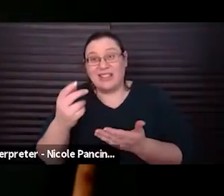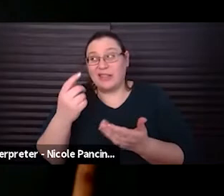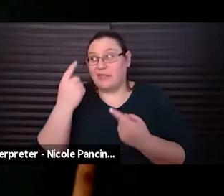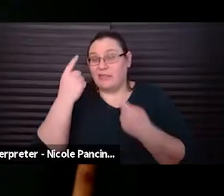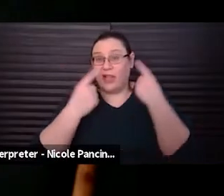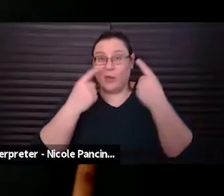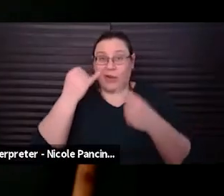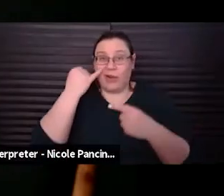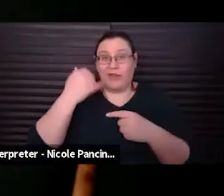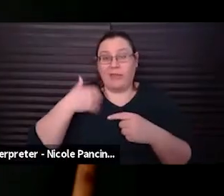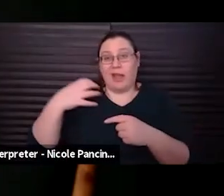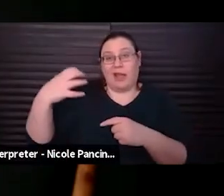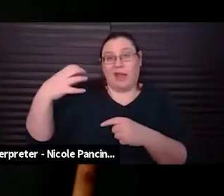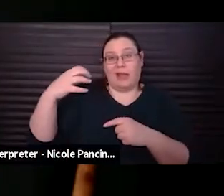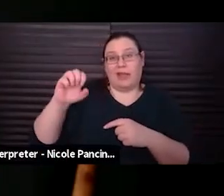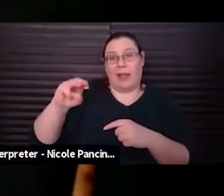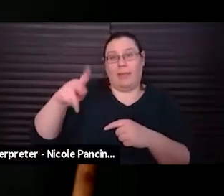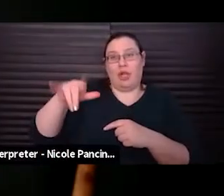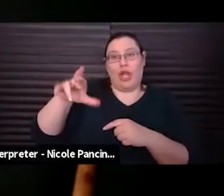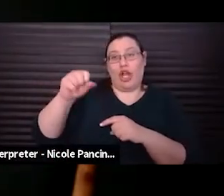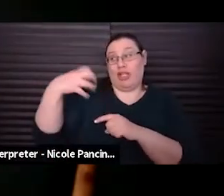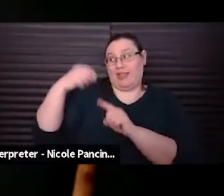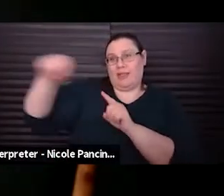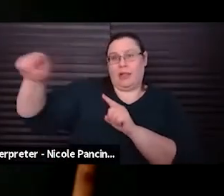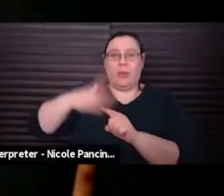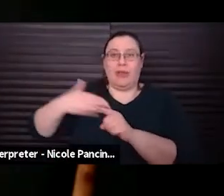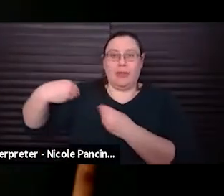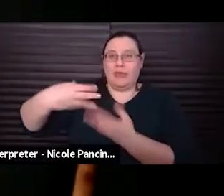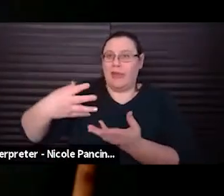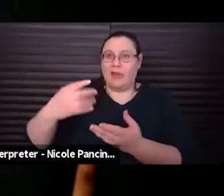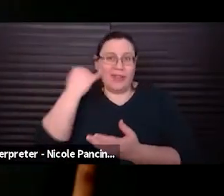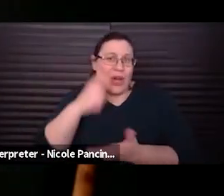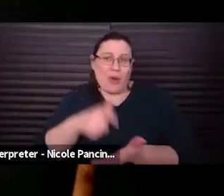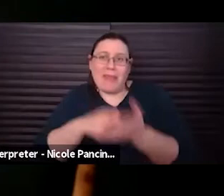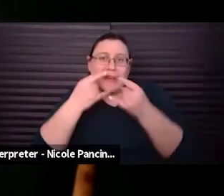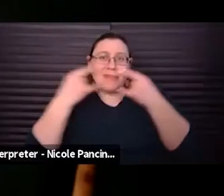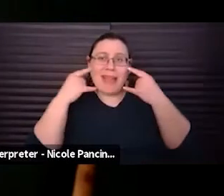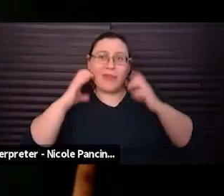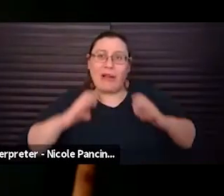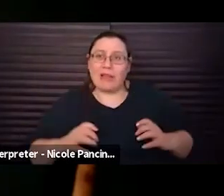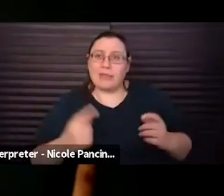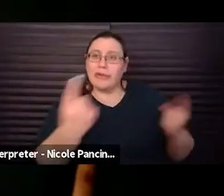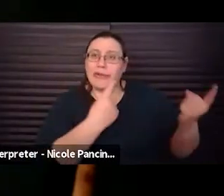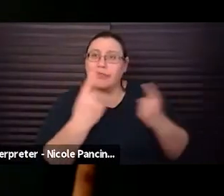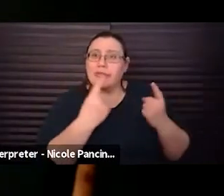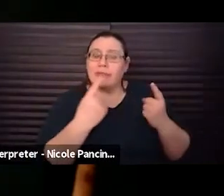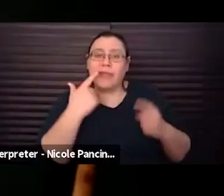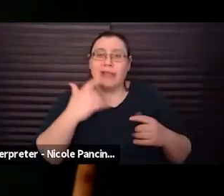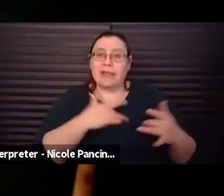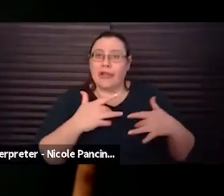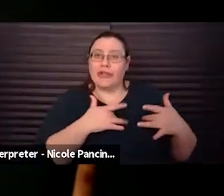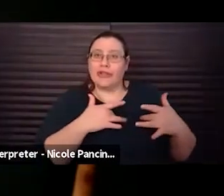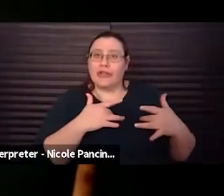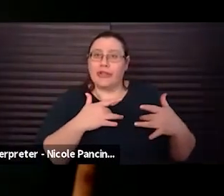my employers would provide them when they won't mandate masks to the customers that are coming in because they're concerned about how it